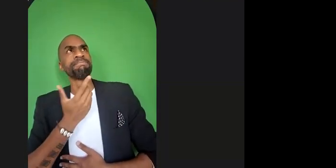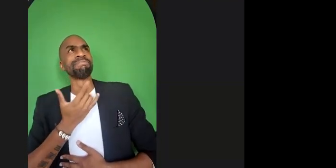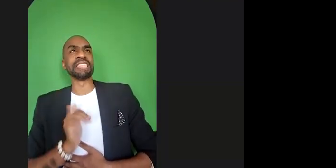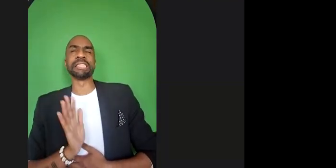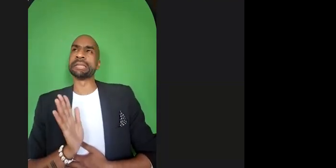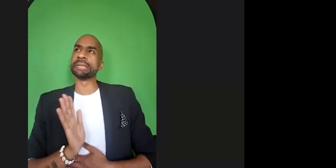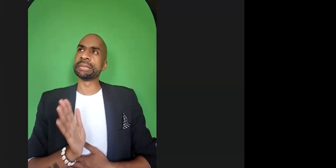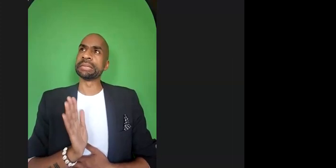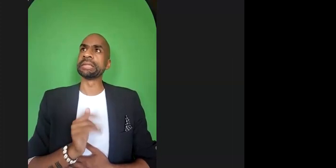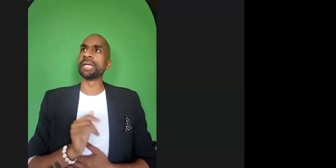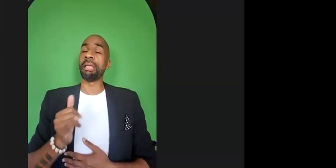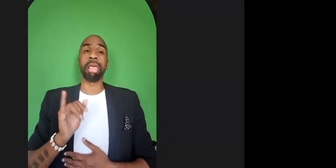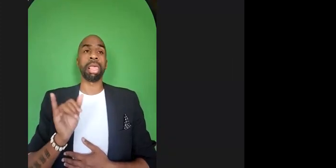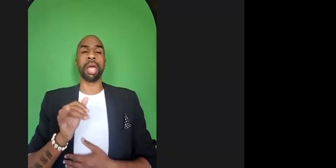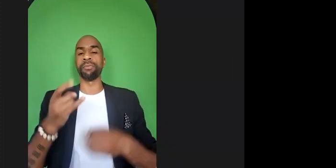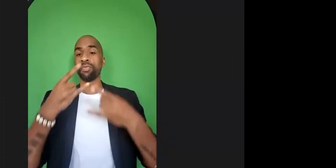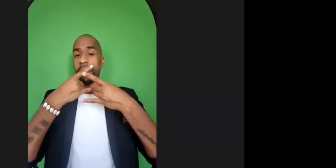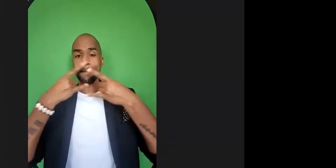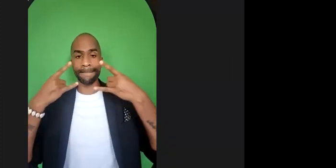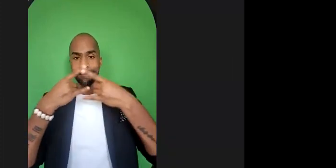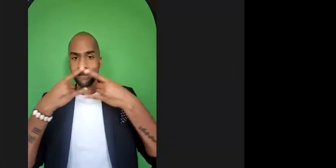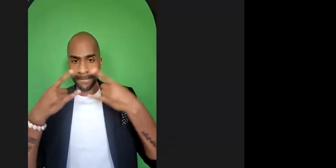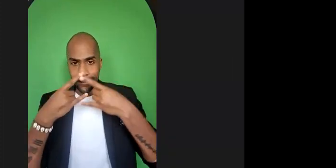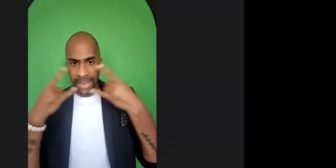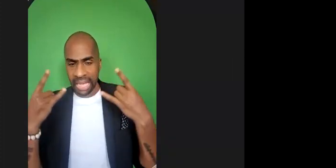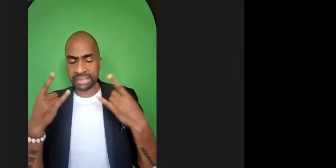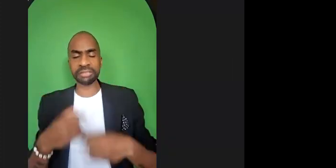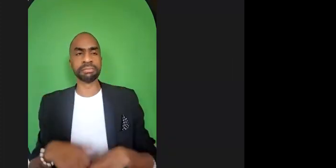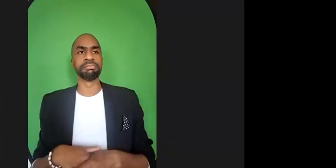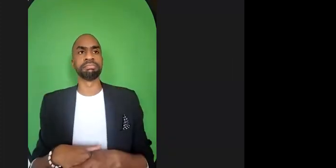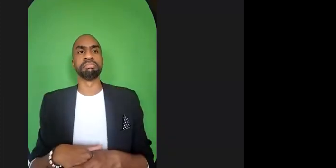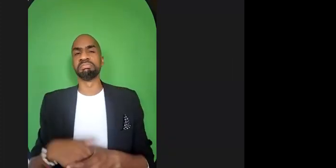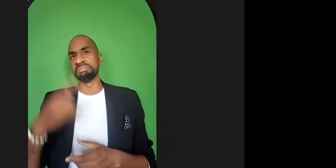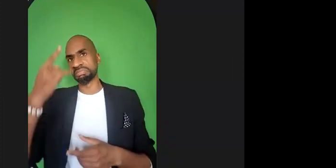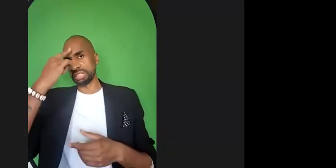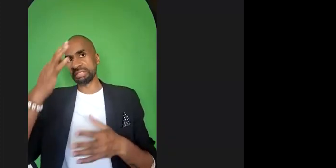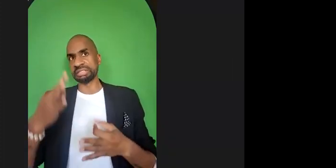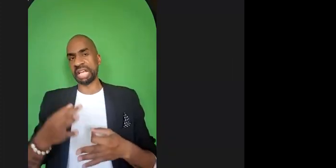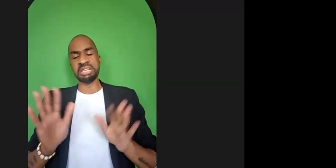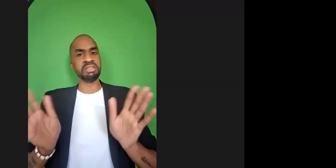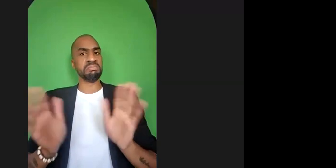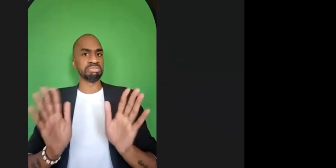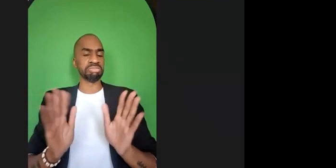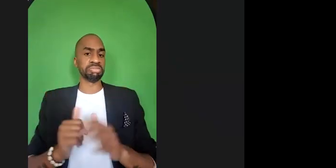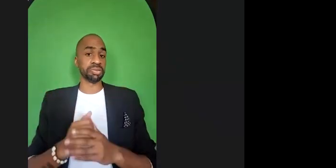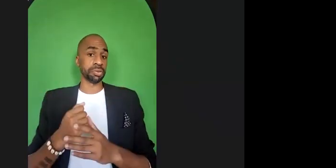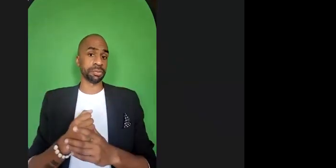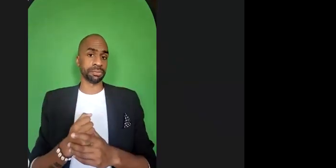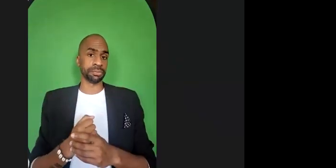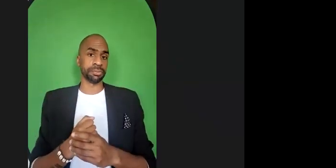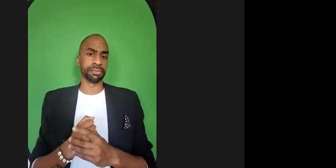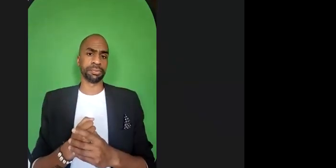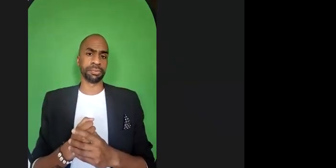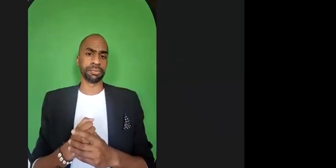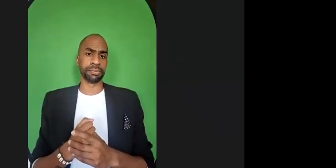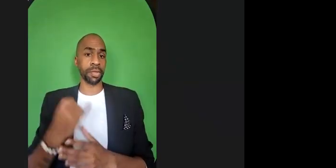a mask, for example, in order to live. And so they can, if they get to a point where they